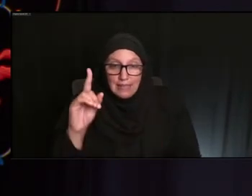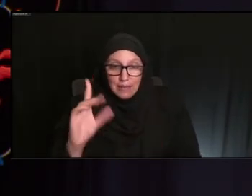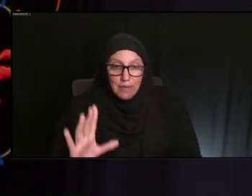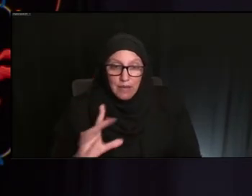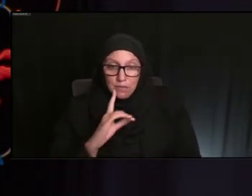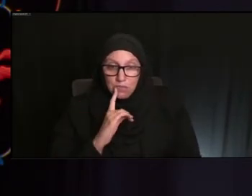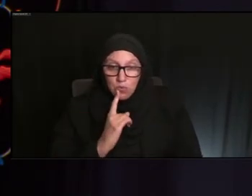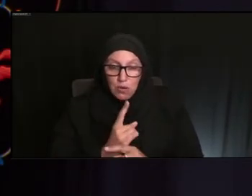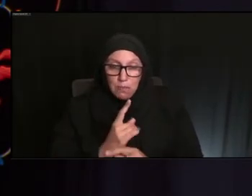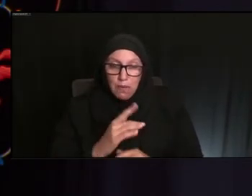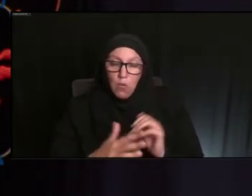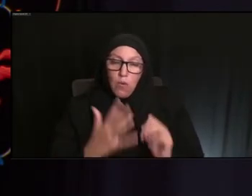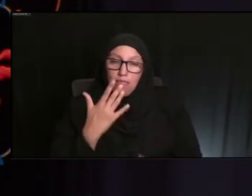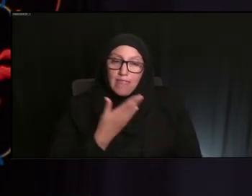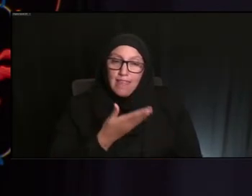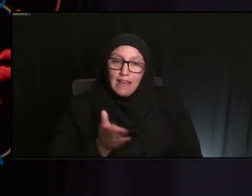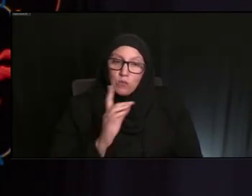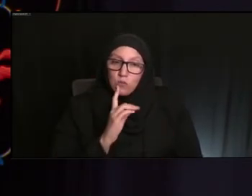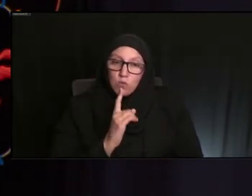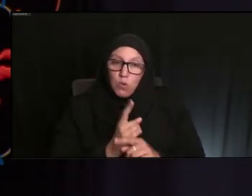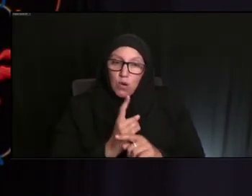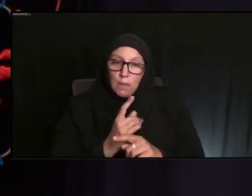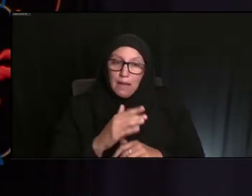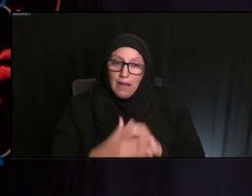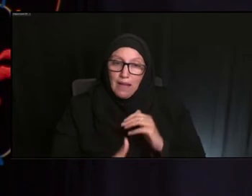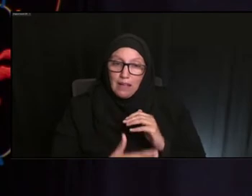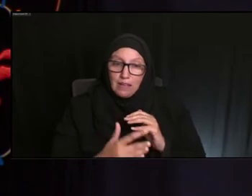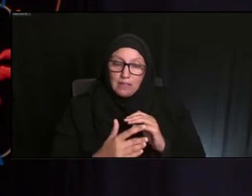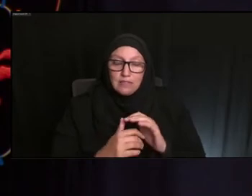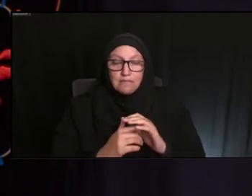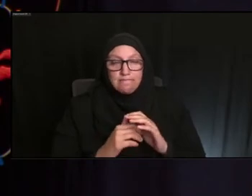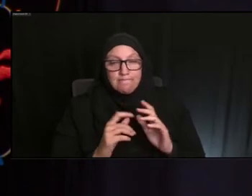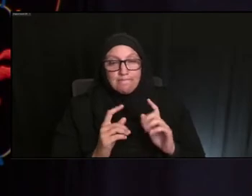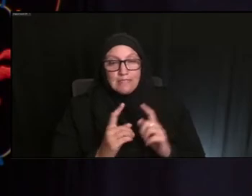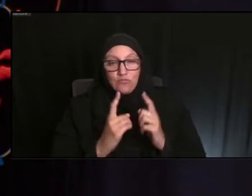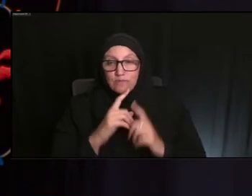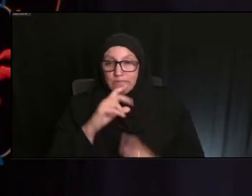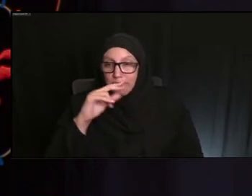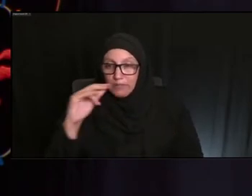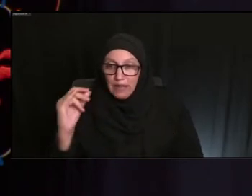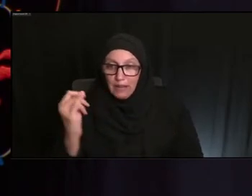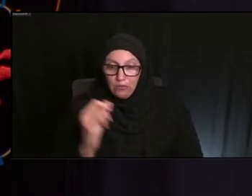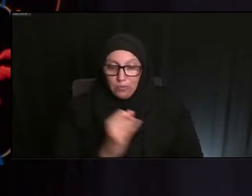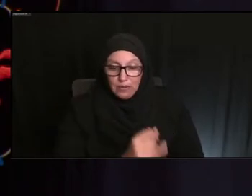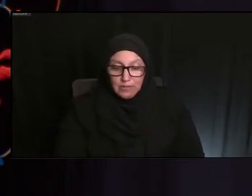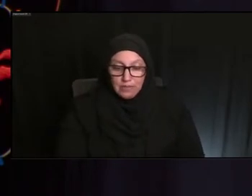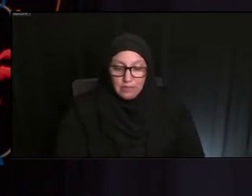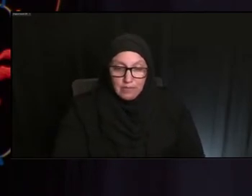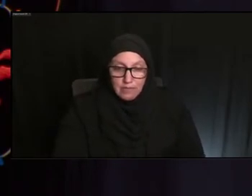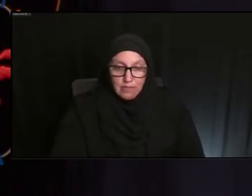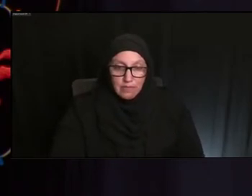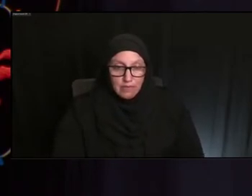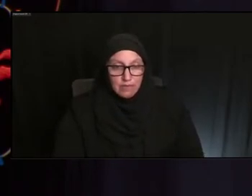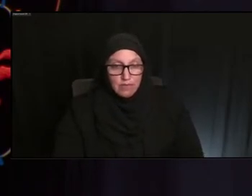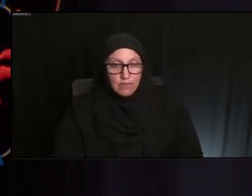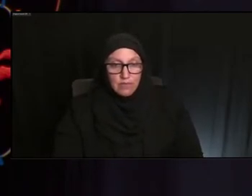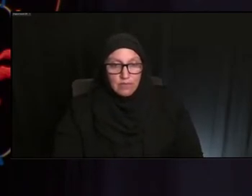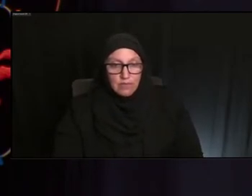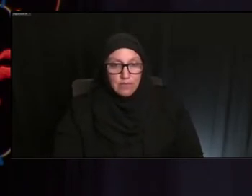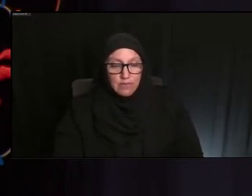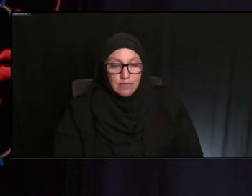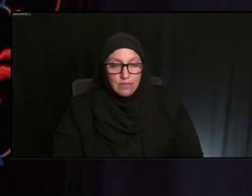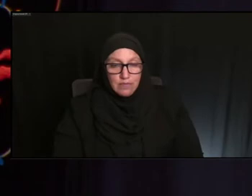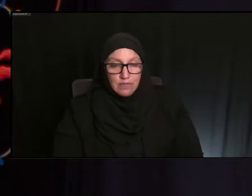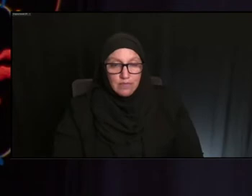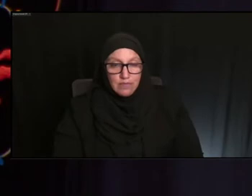when they talk about Jabir ibn Hayyan, okay, or Gerba, as they call